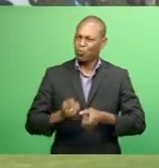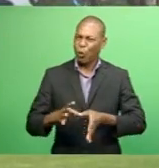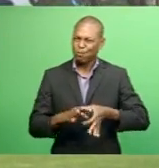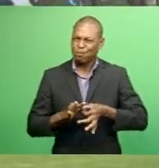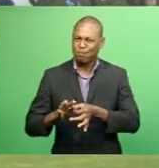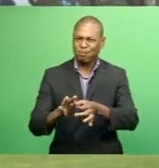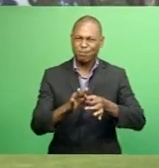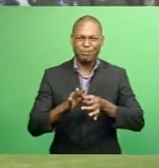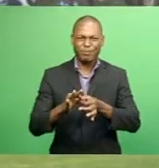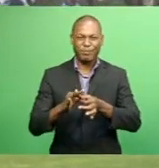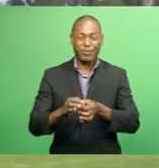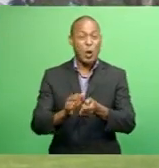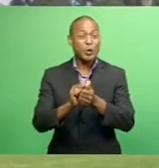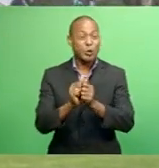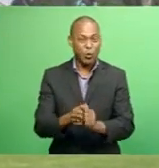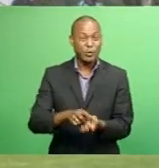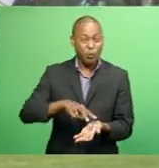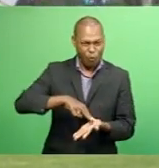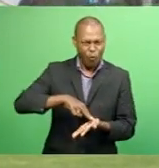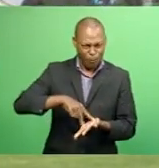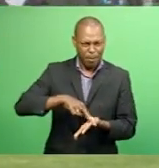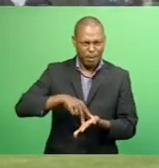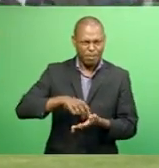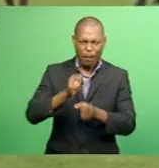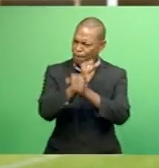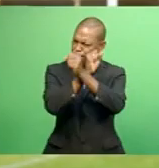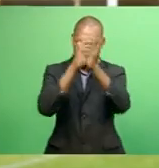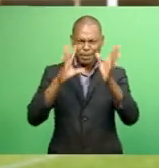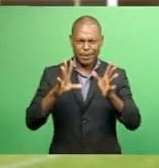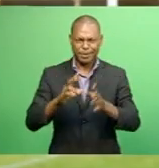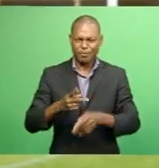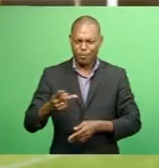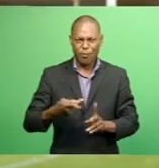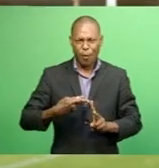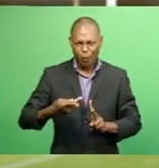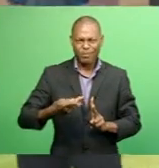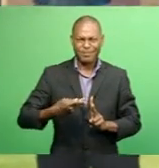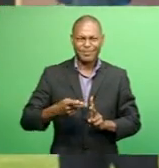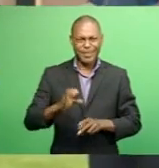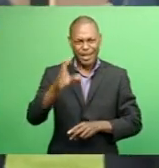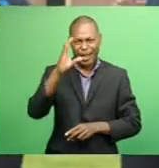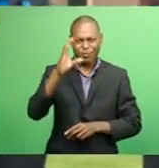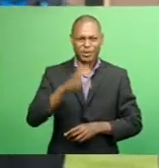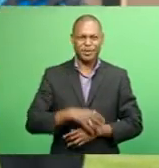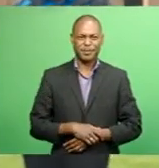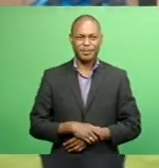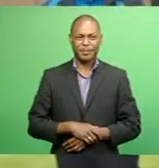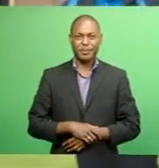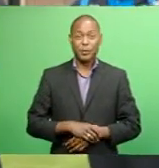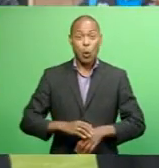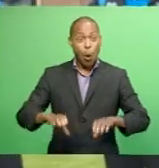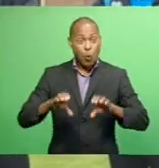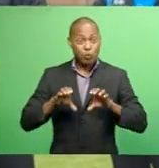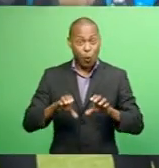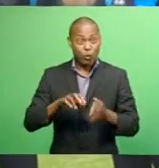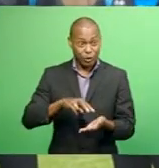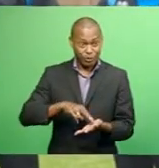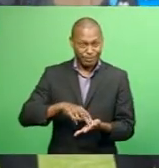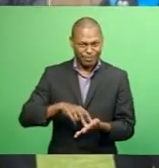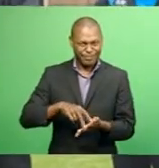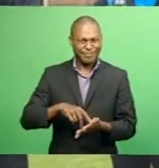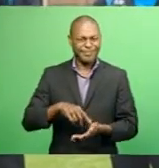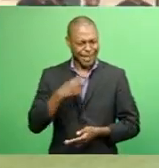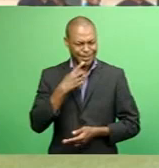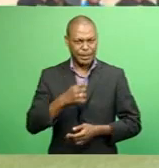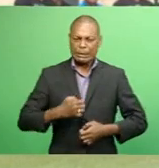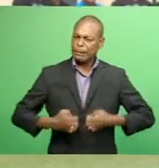rugby league is obviously a very popular sport in both countries. Kaiviti Silktails head coach Wesley Ngama says it's exciting for the